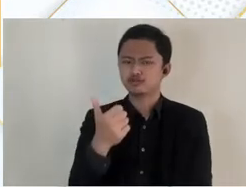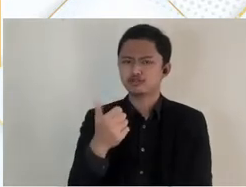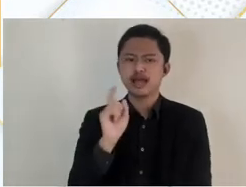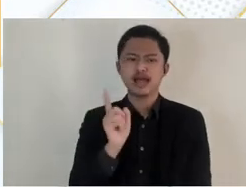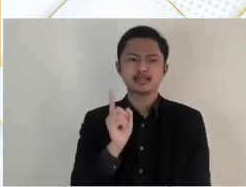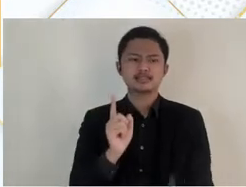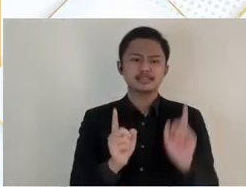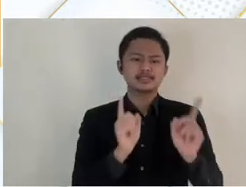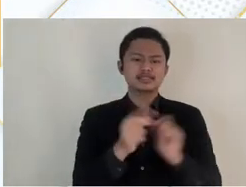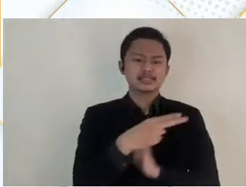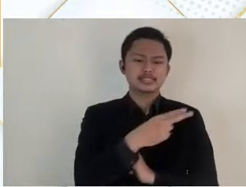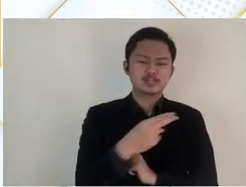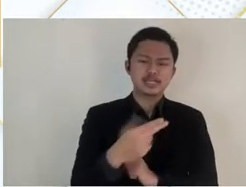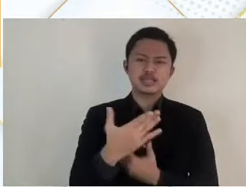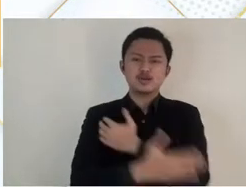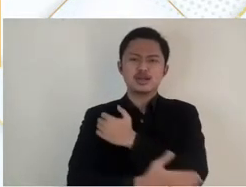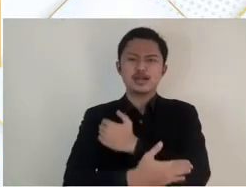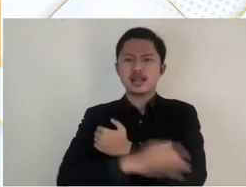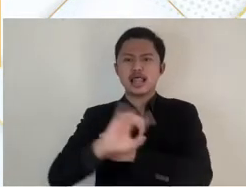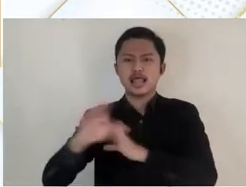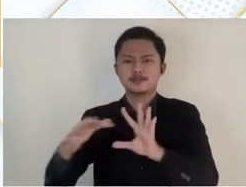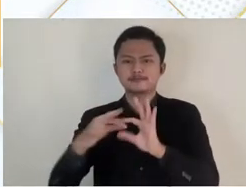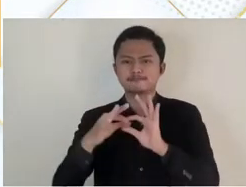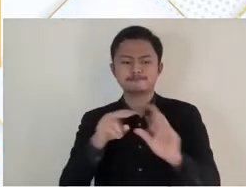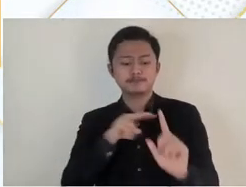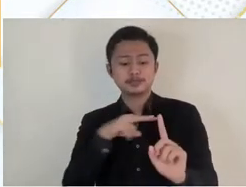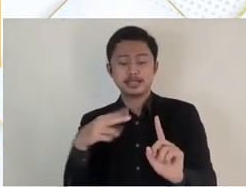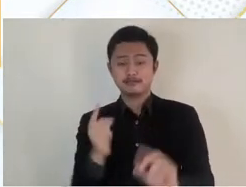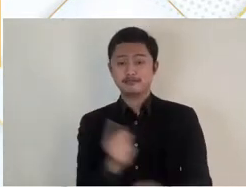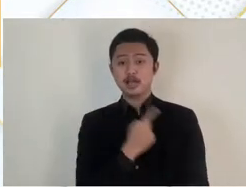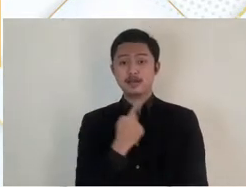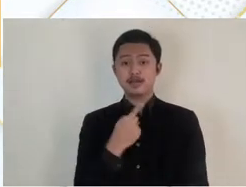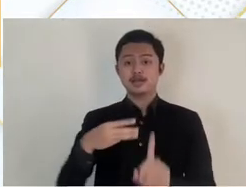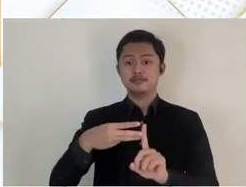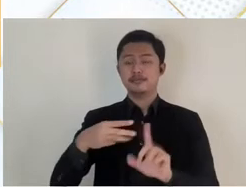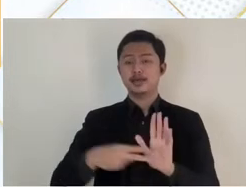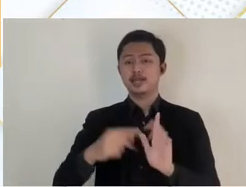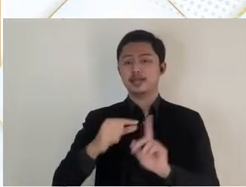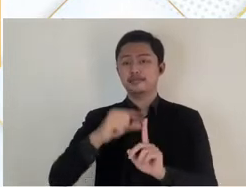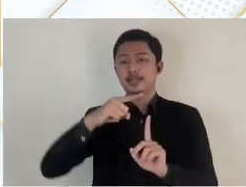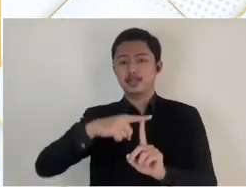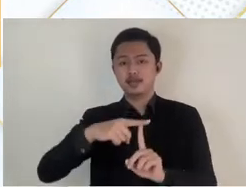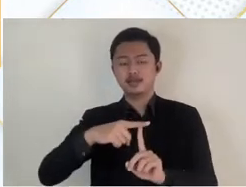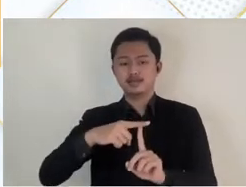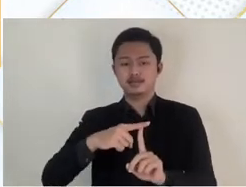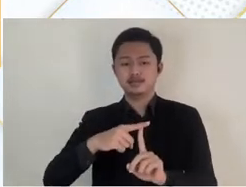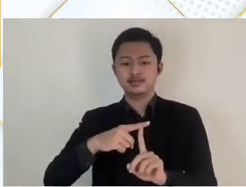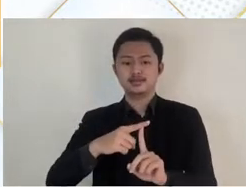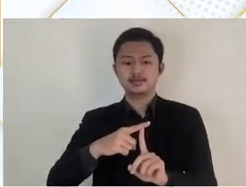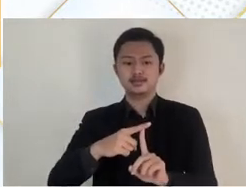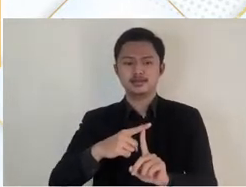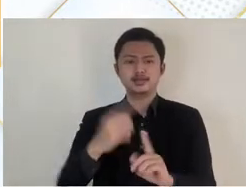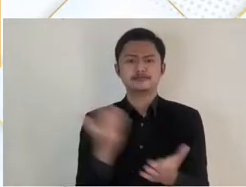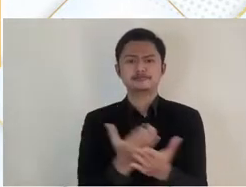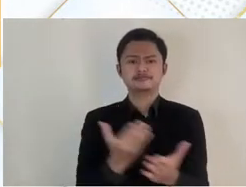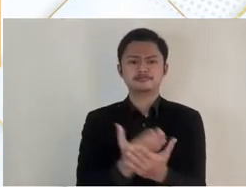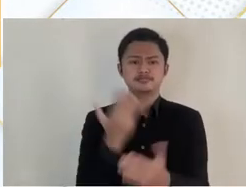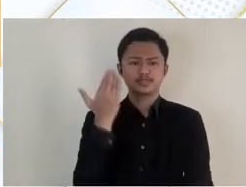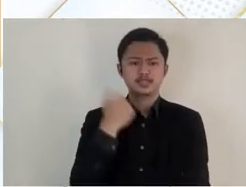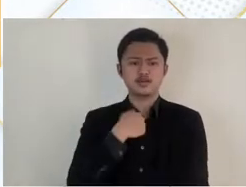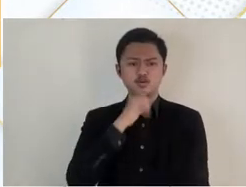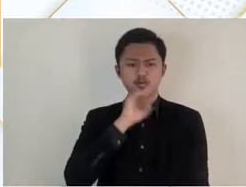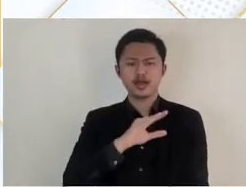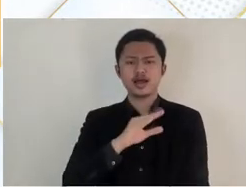contribute. Looking from our perspective, coming from the National Counterterrorism Agencies, among the documents that I've mentioned is the RF